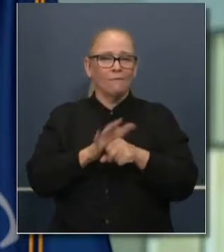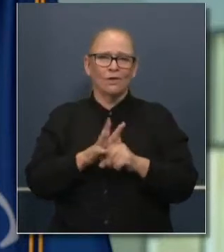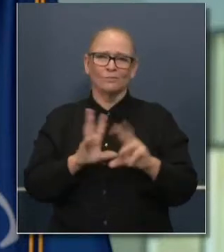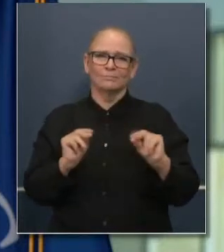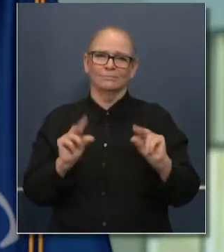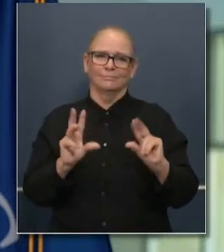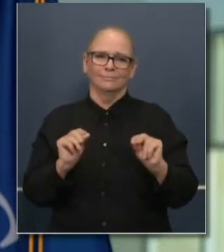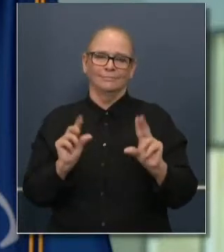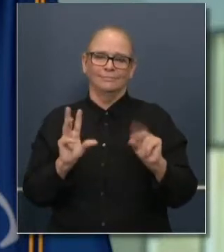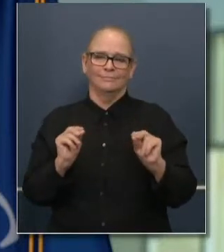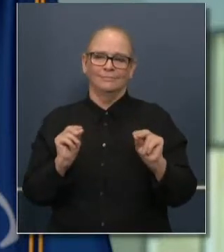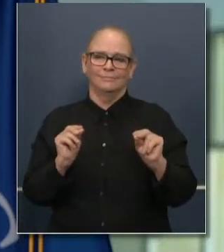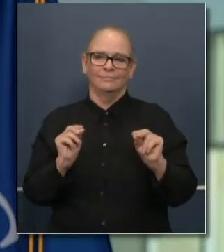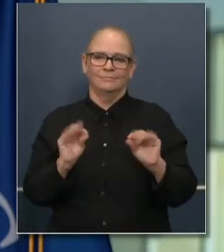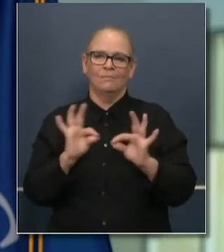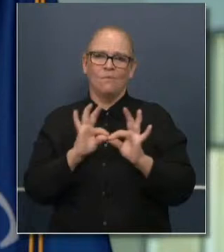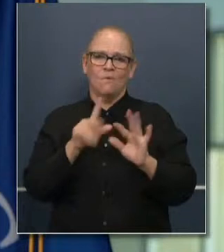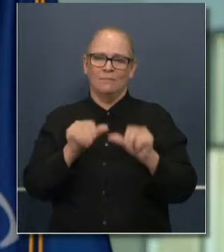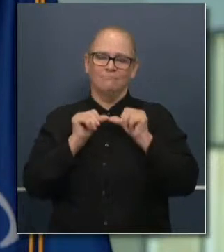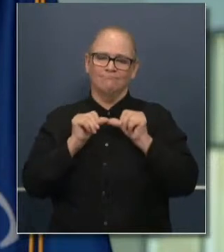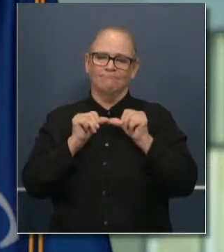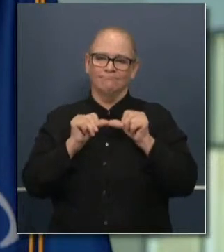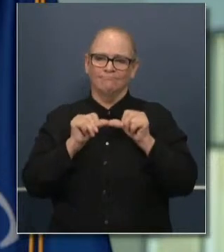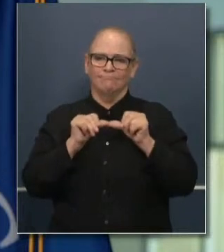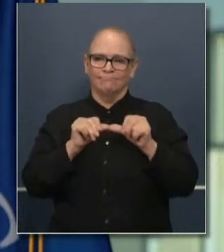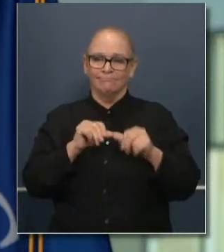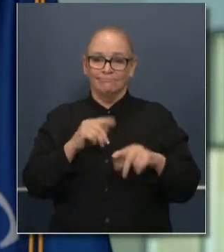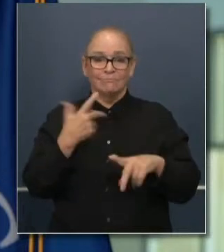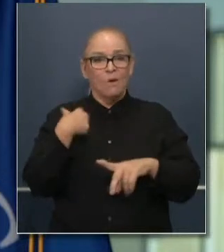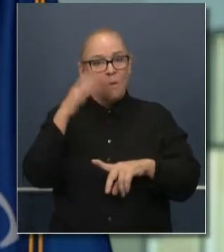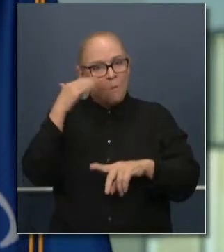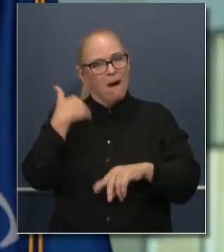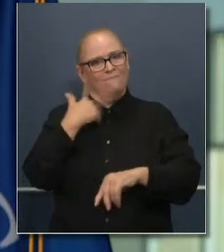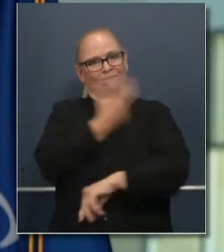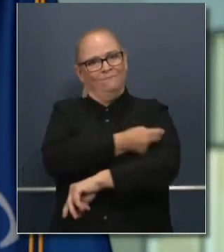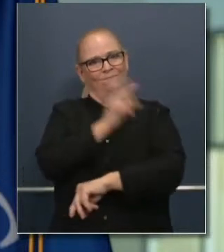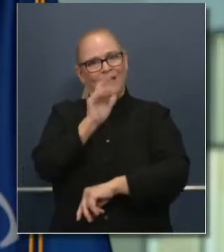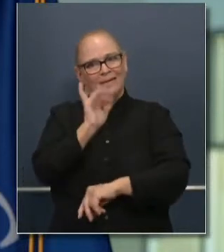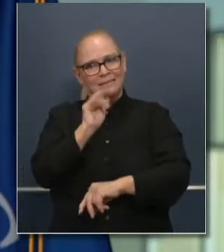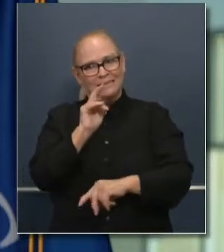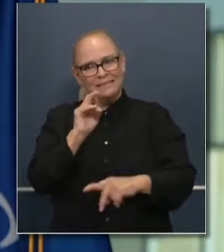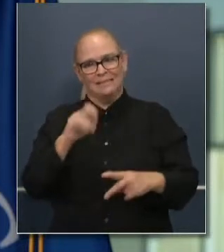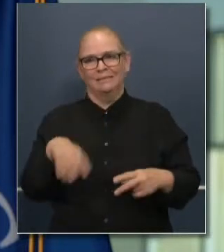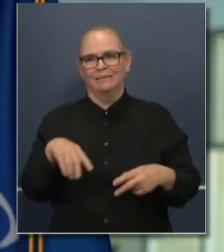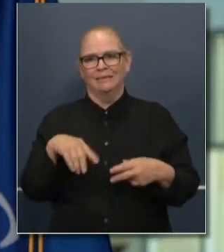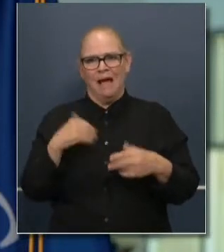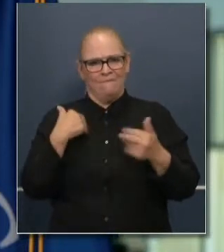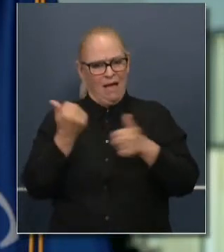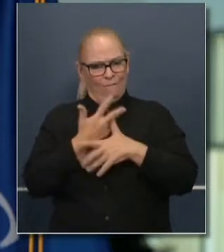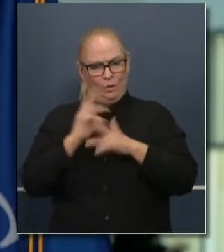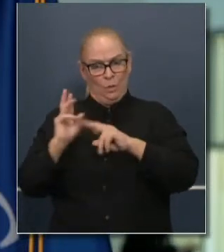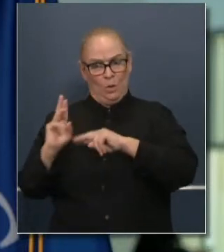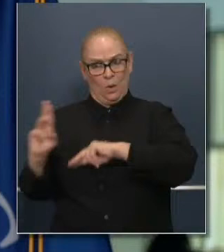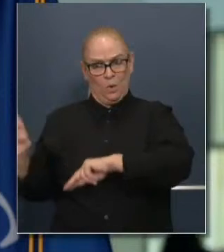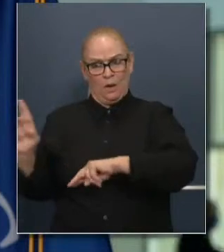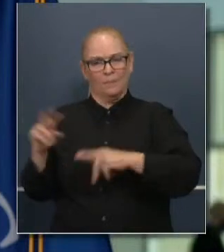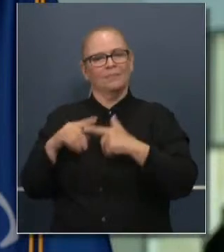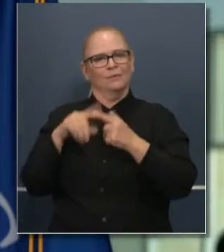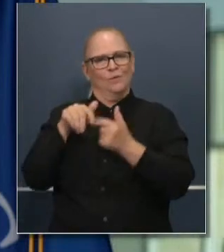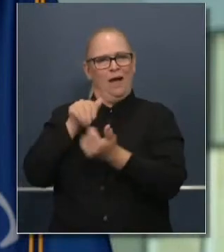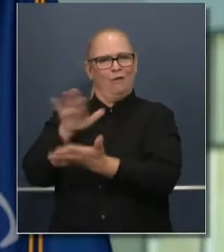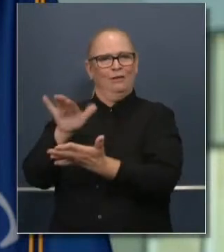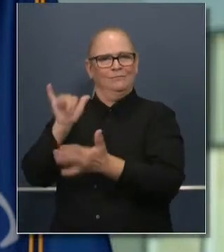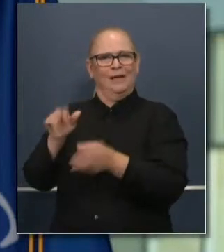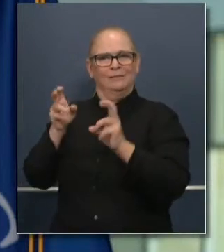quality of therapeutics, until we have a vaccine. We are going to be living with this virus. And I think if there's any